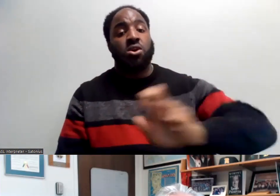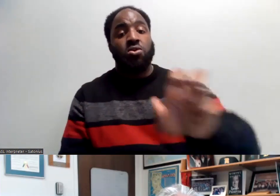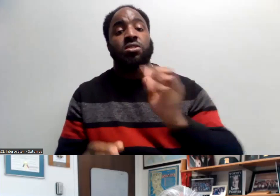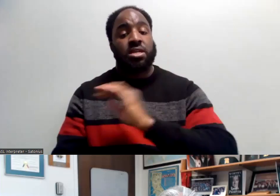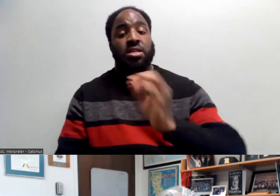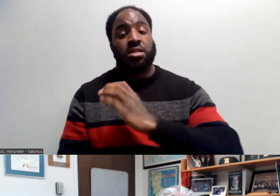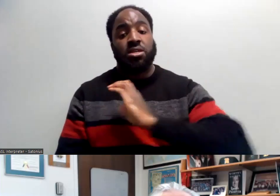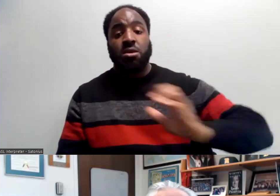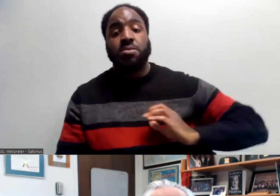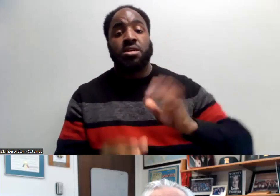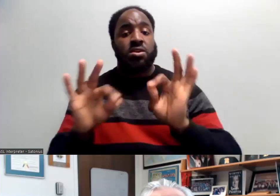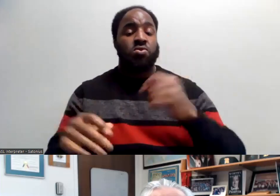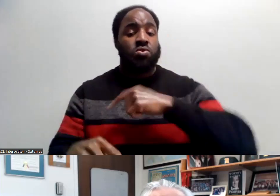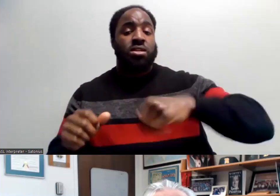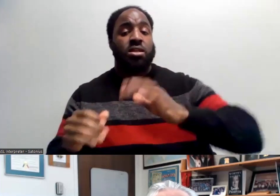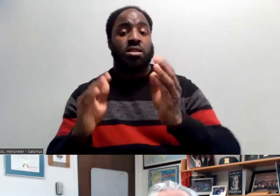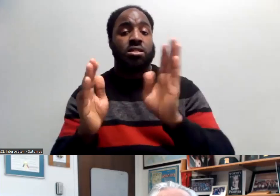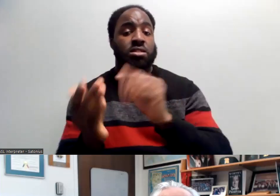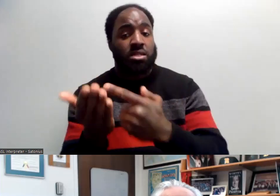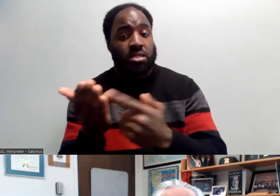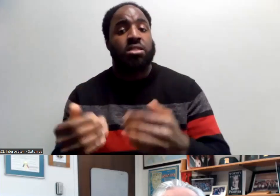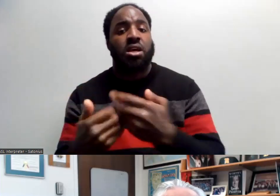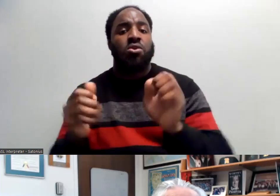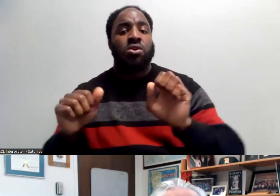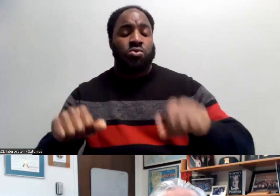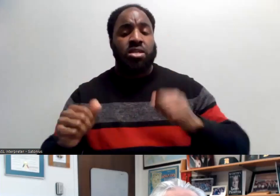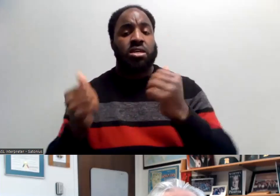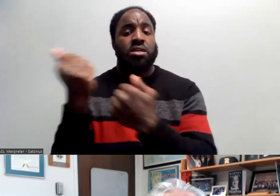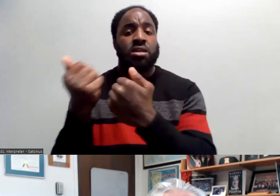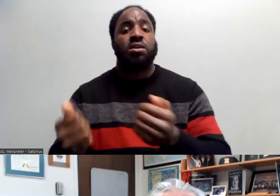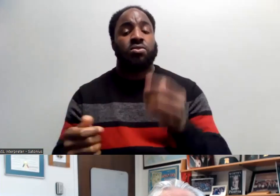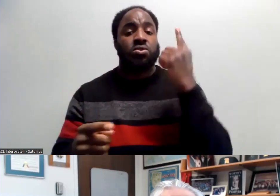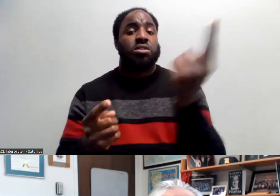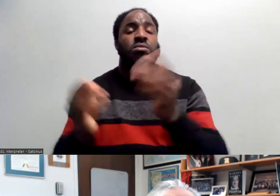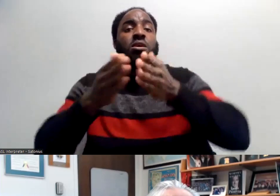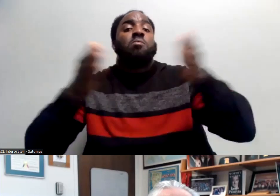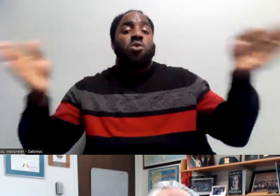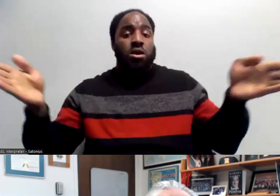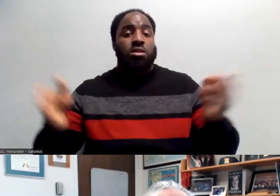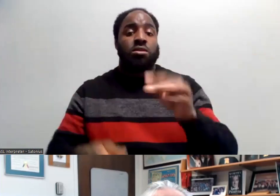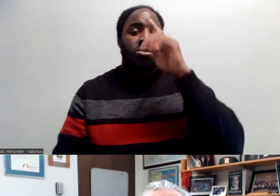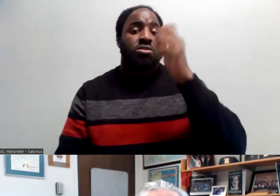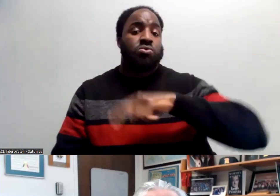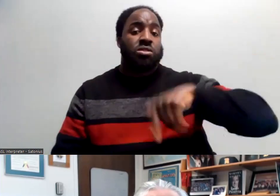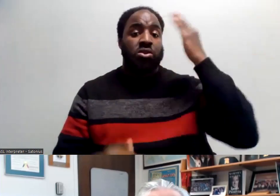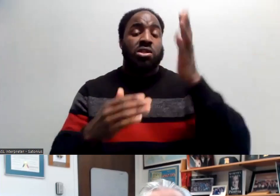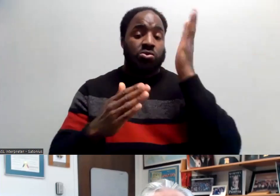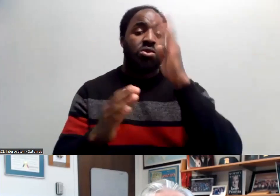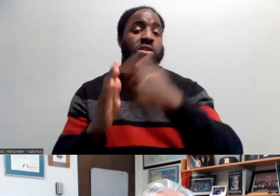can discuss how we can advocate for something that's broader, because as we all know, it will cost a lot less